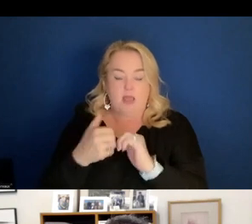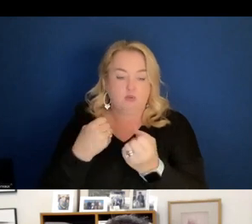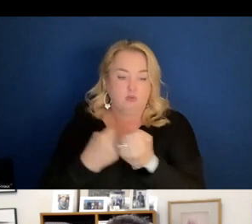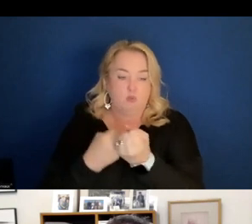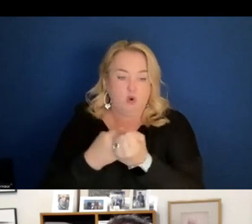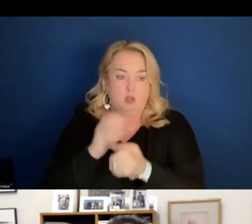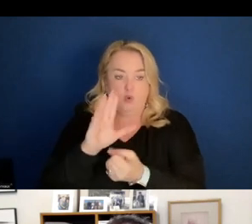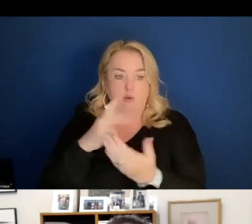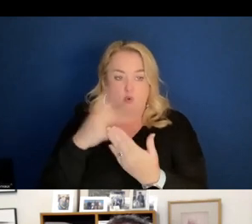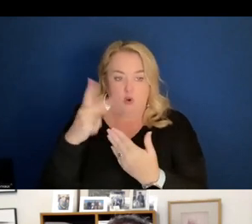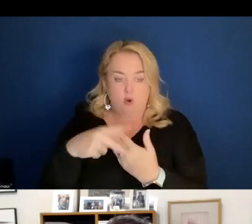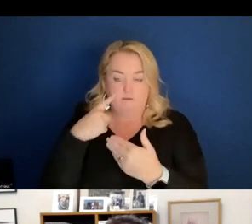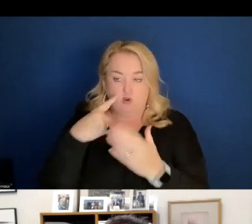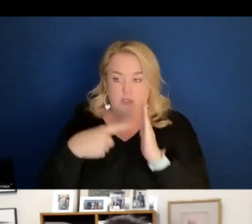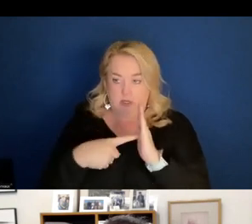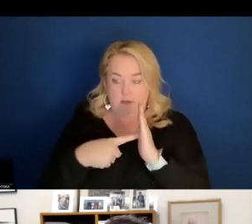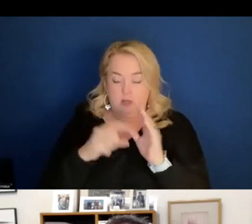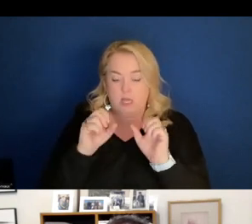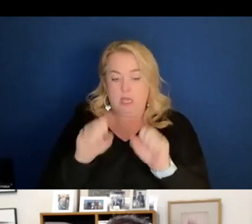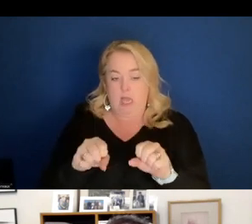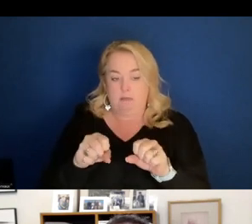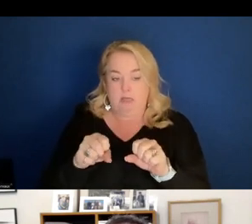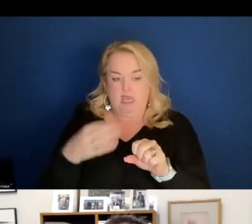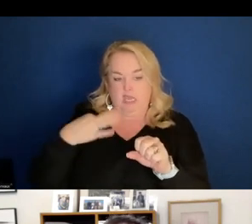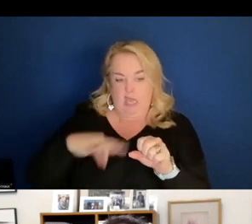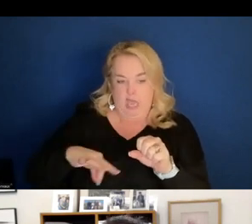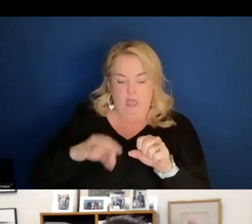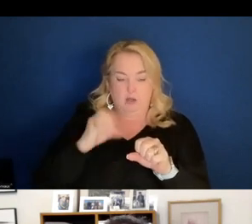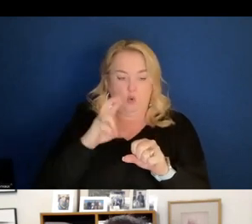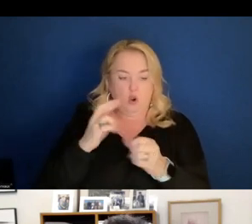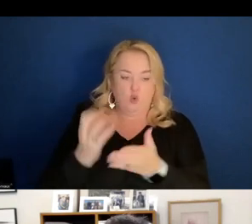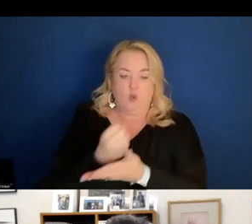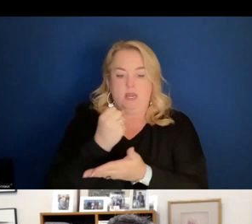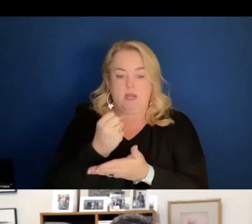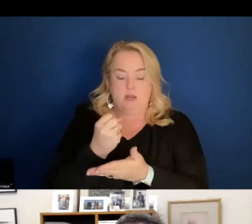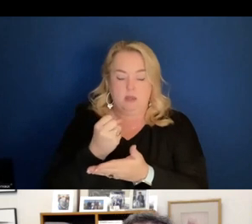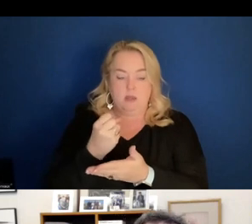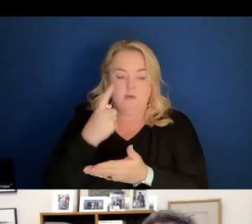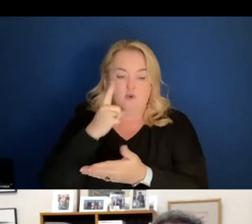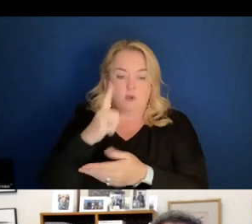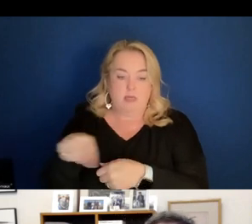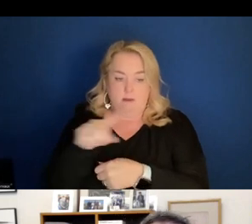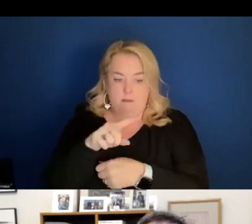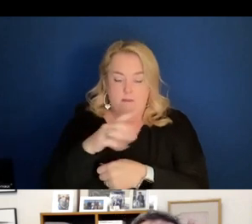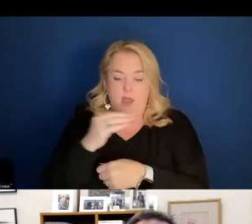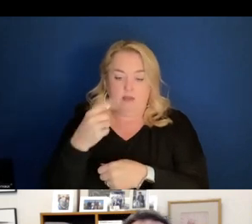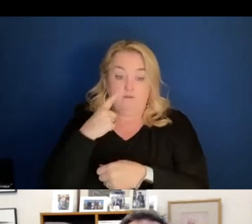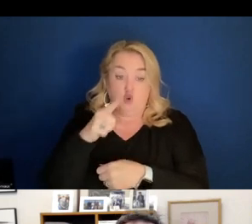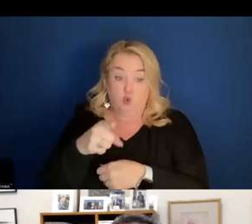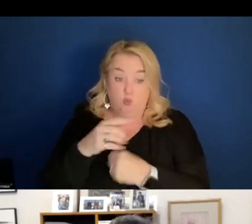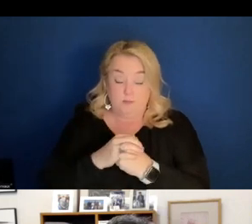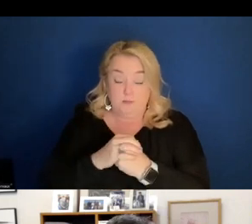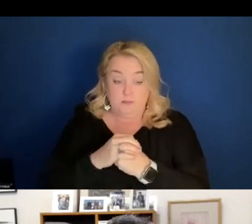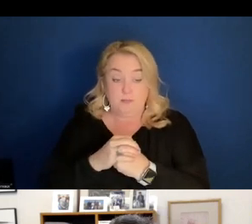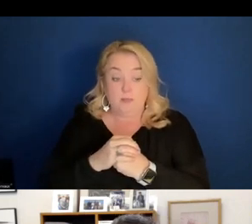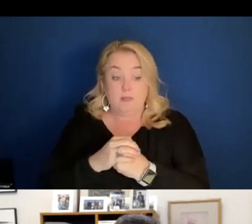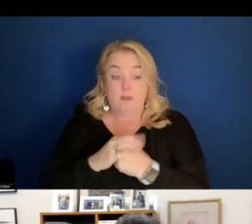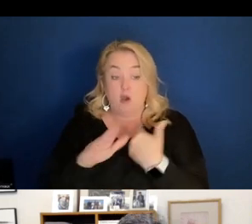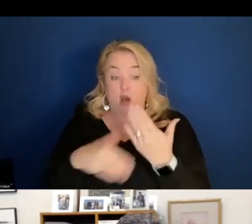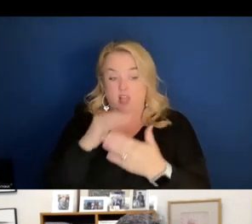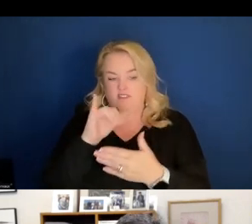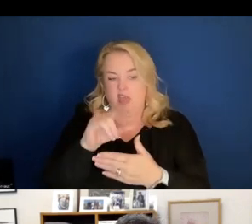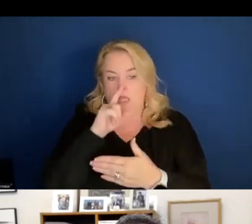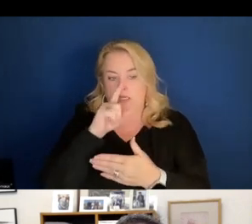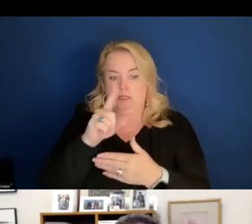program, for example, be a kind of gain, a win for them and indeed for you? So all of that is part of